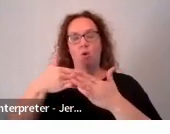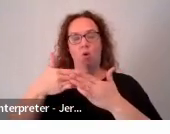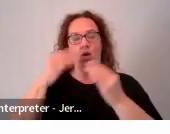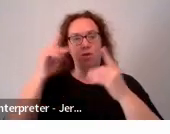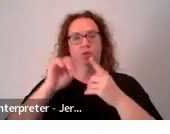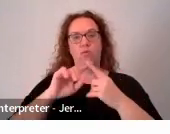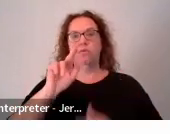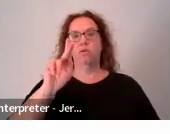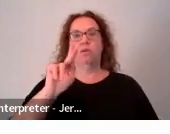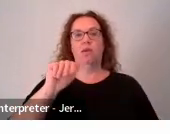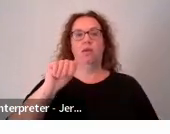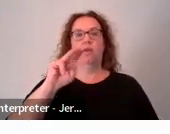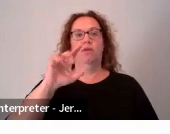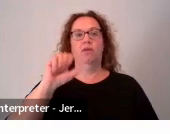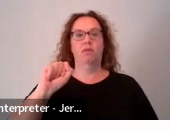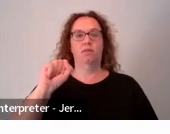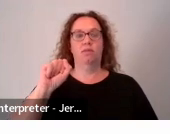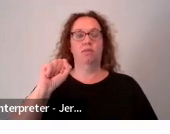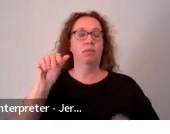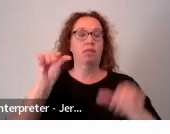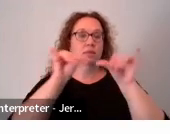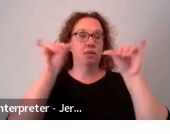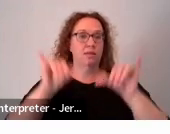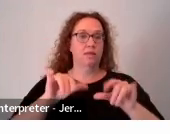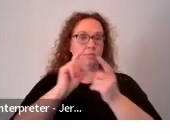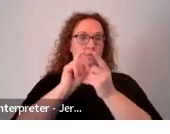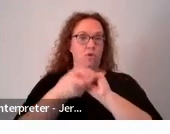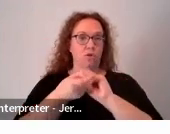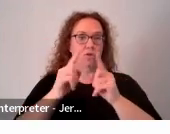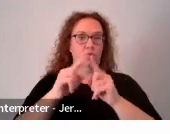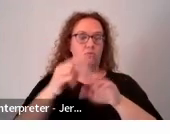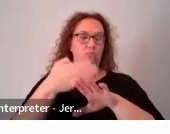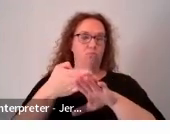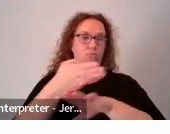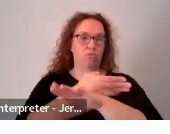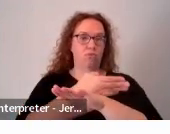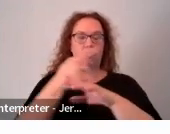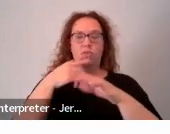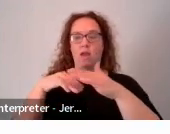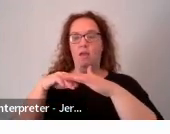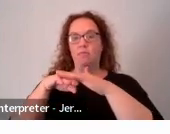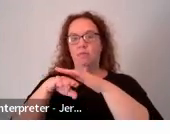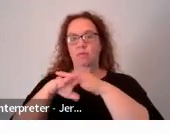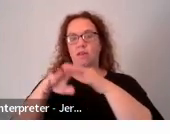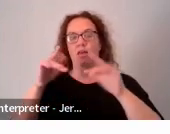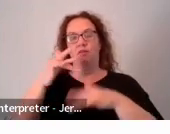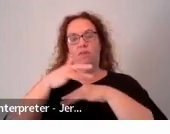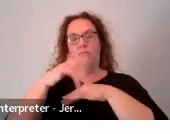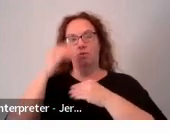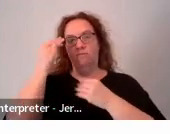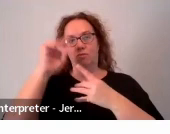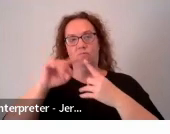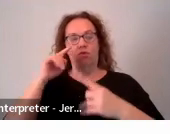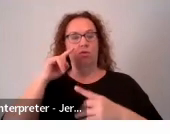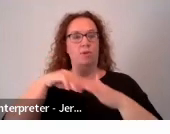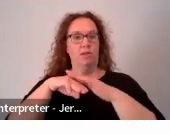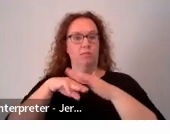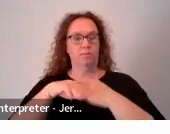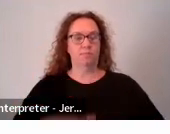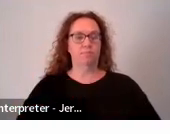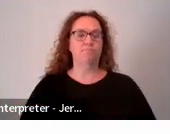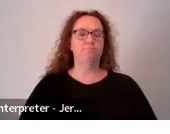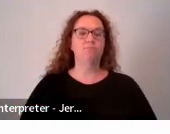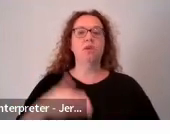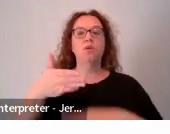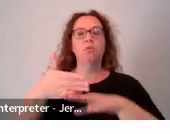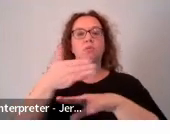KAMIS. System changes are made to KAMIS to enhance the availability of information about participants. Improvements to KAMIS